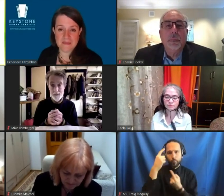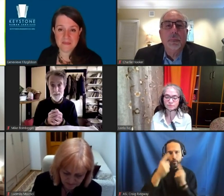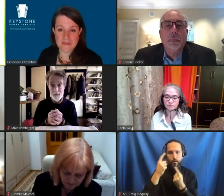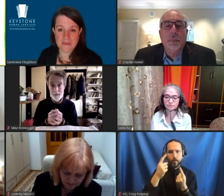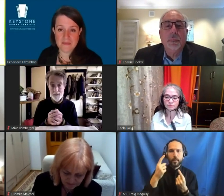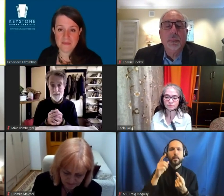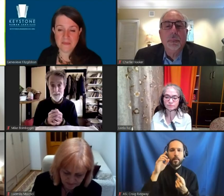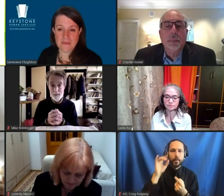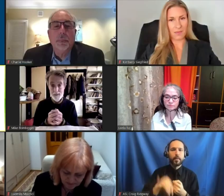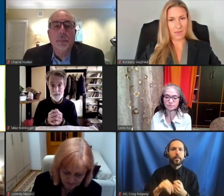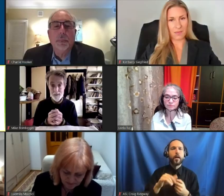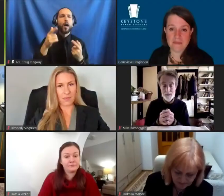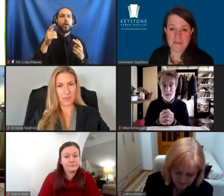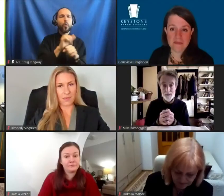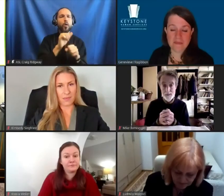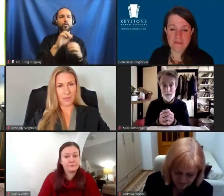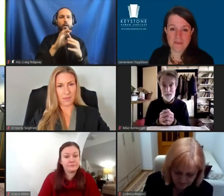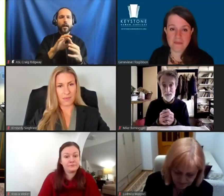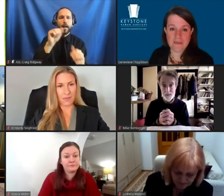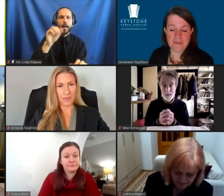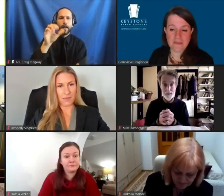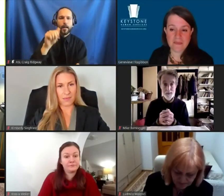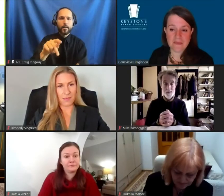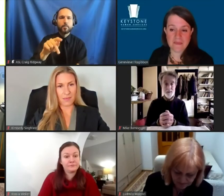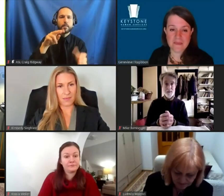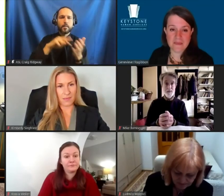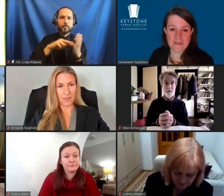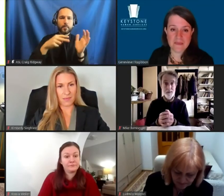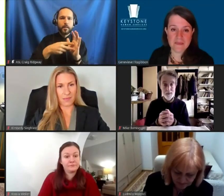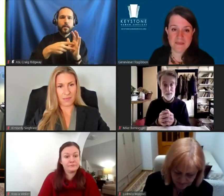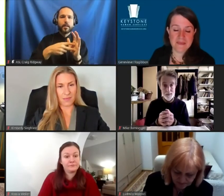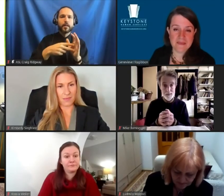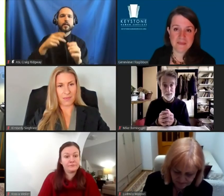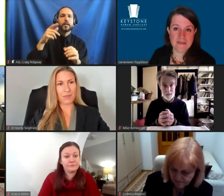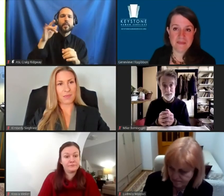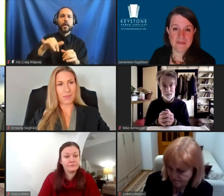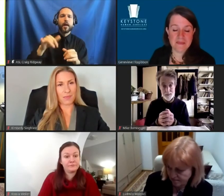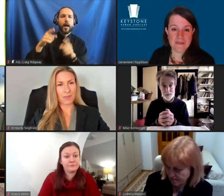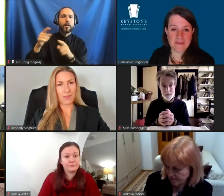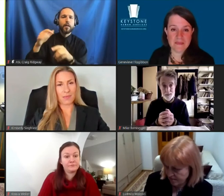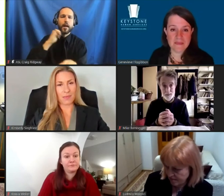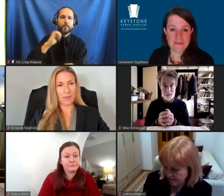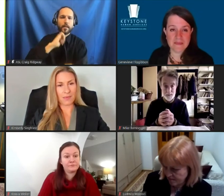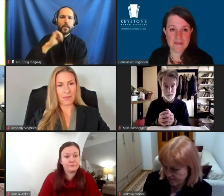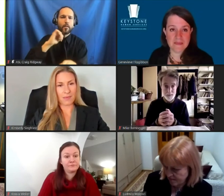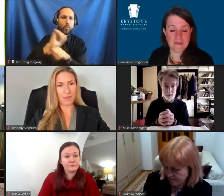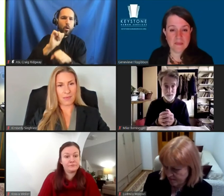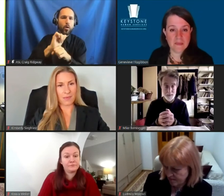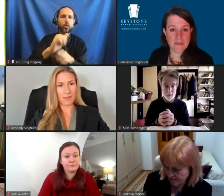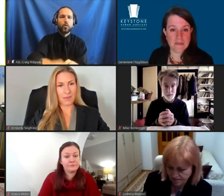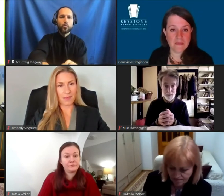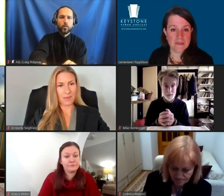work that we do in ACAP seems like the typical day-to-day, you know, work. And, you